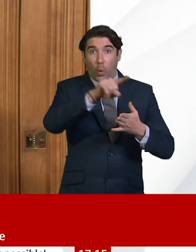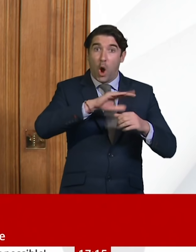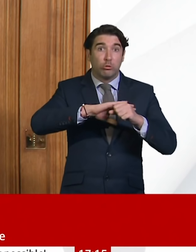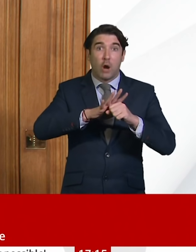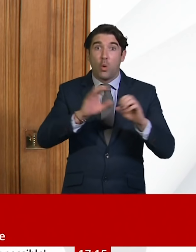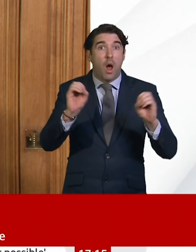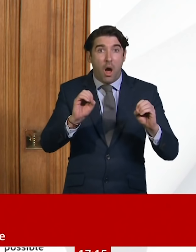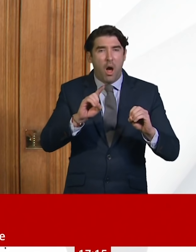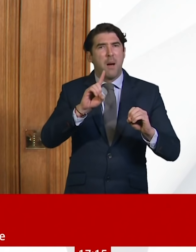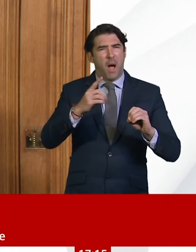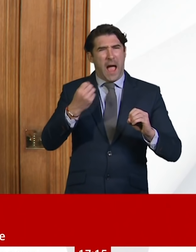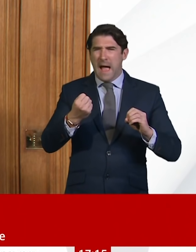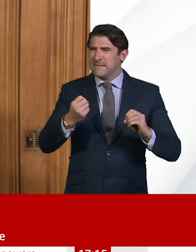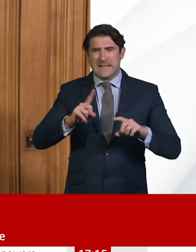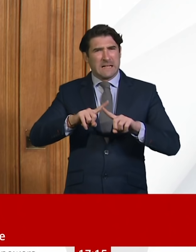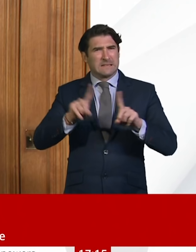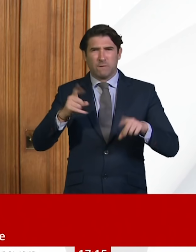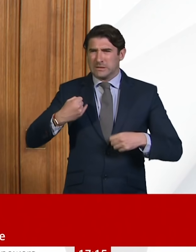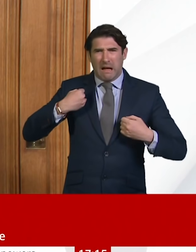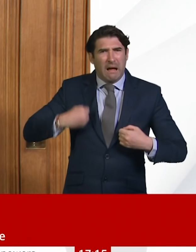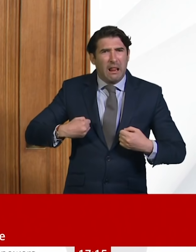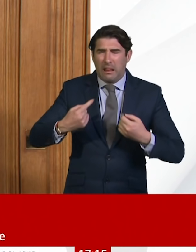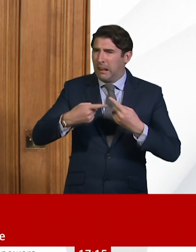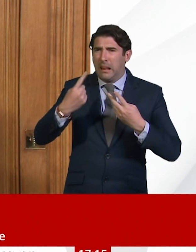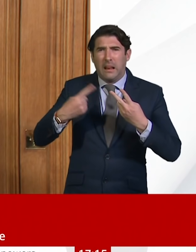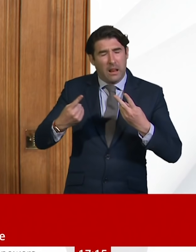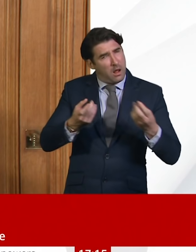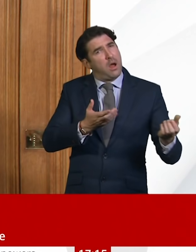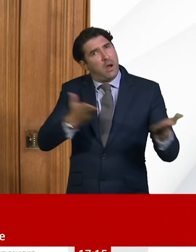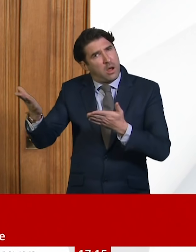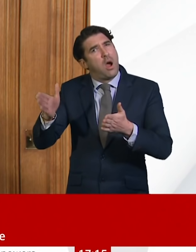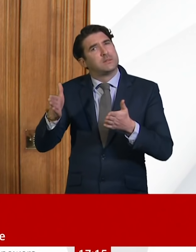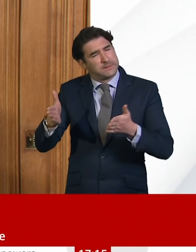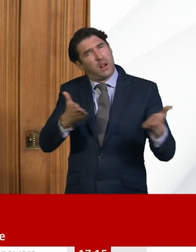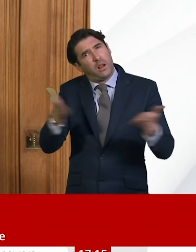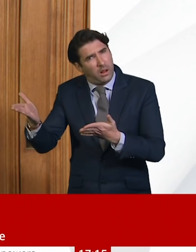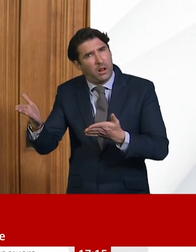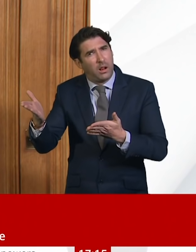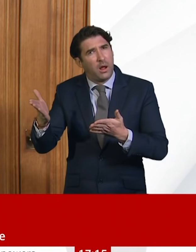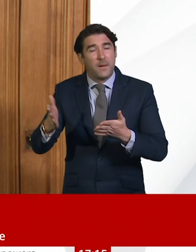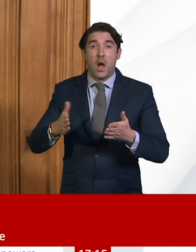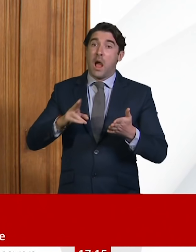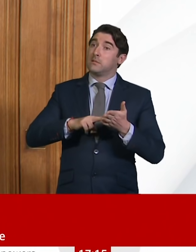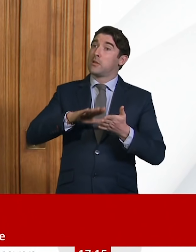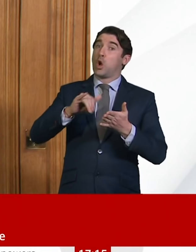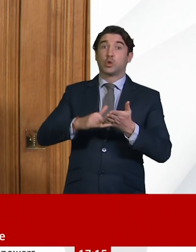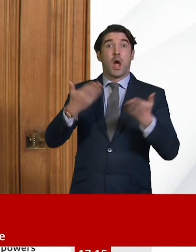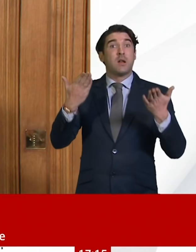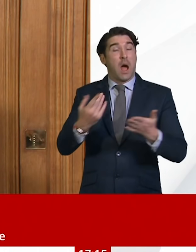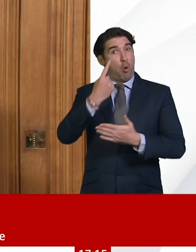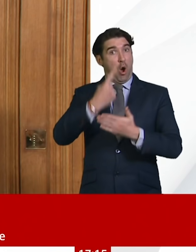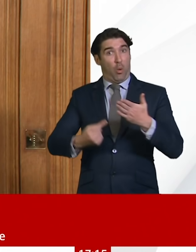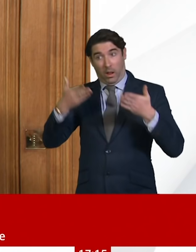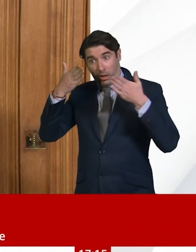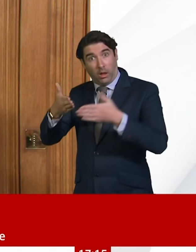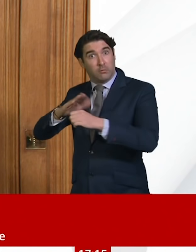is absolutely there not just for emergencies, for cancer care and for all other kinds of care. So what we're not saying is please don't go to